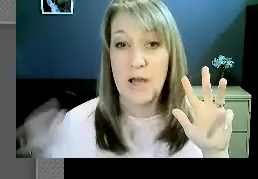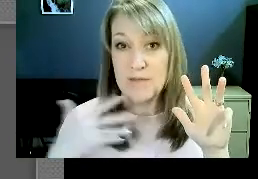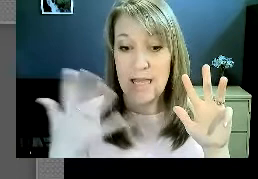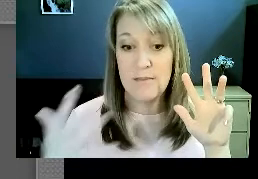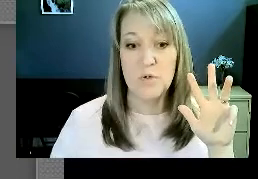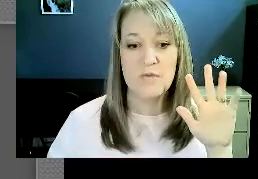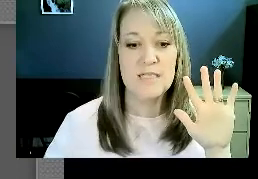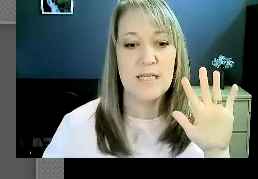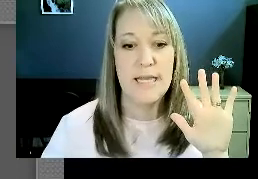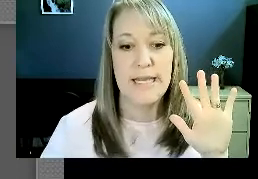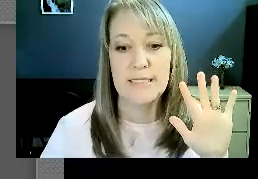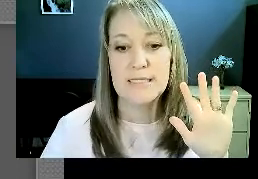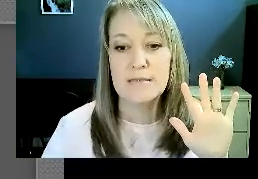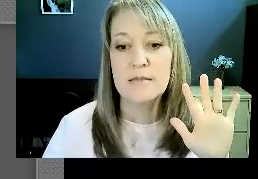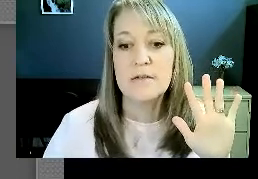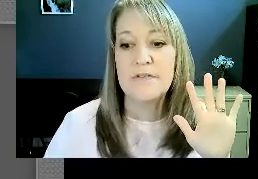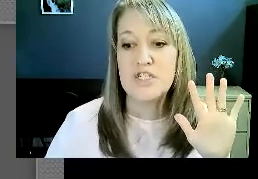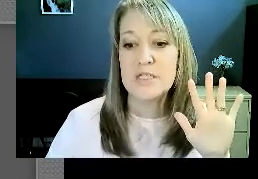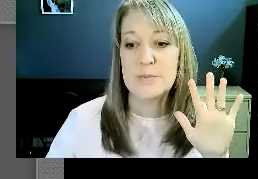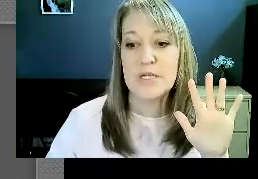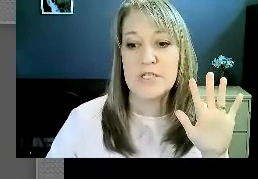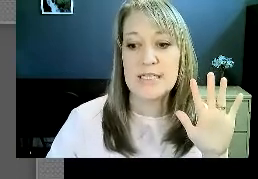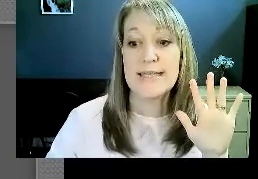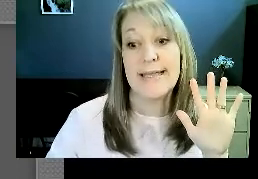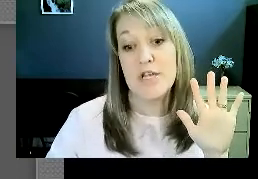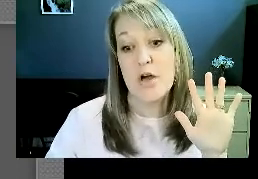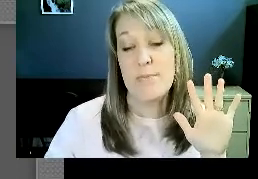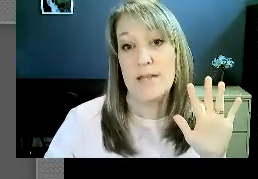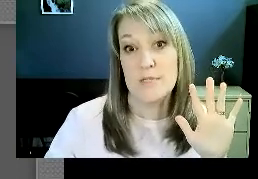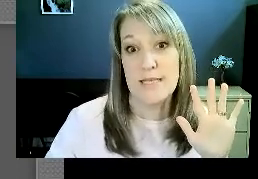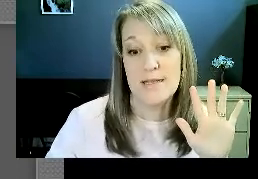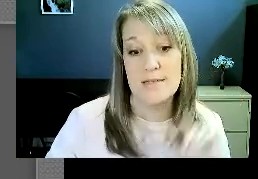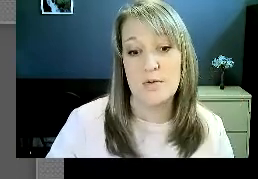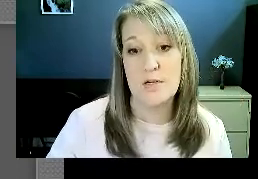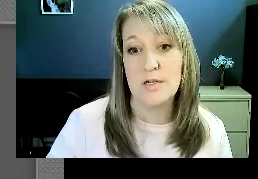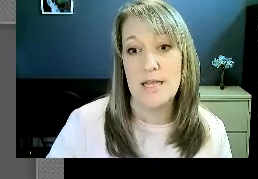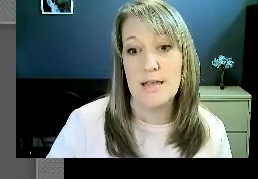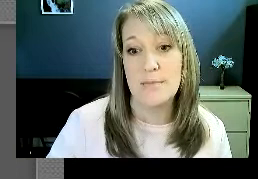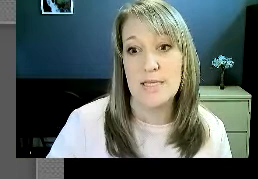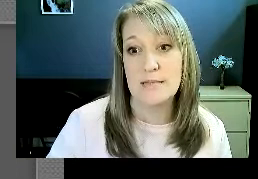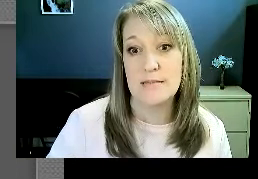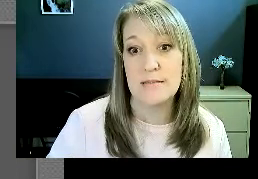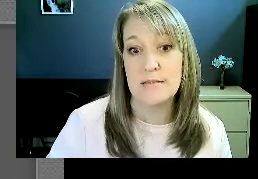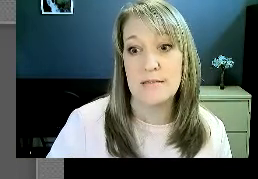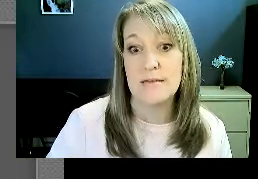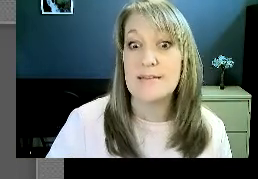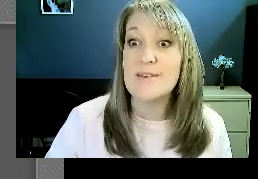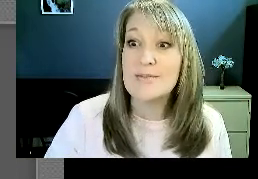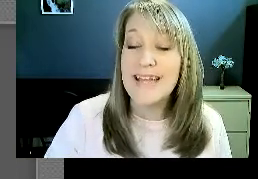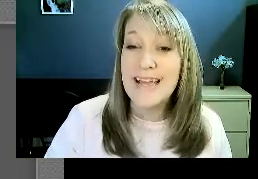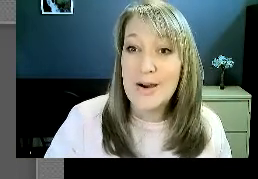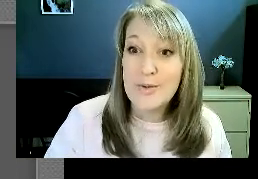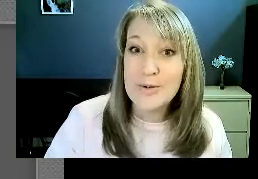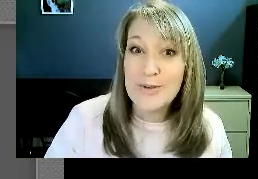Movement, how the sign moves, and facial expressions and non-manual signs, or NMS.